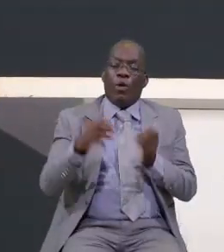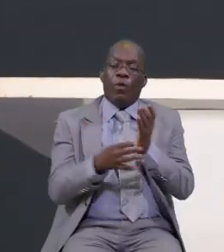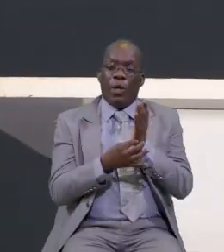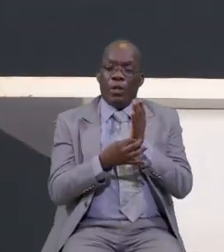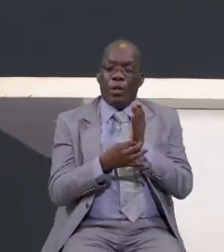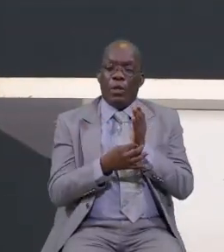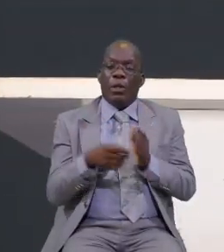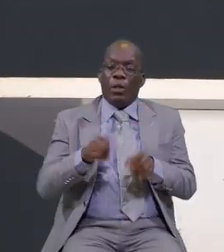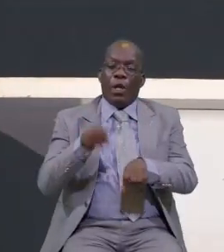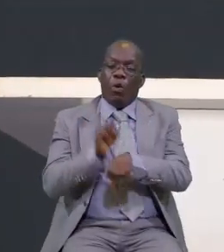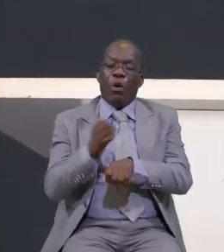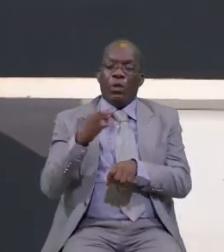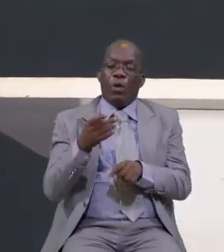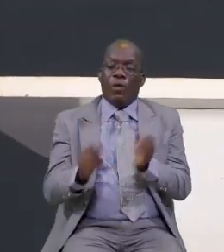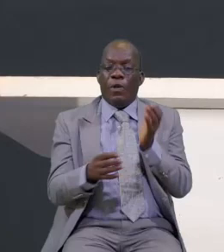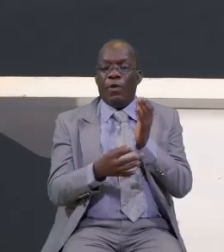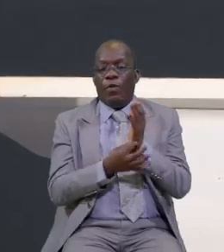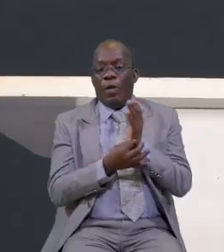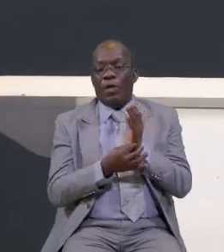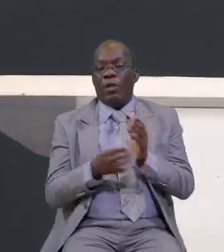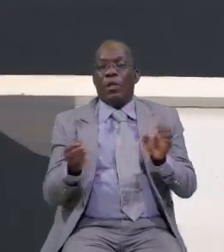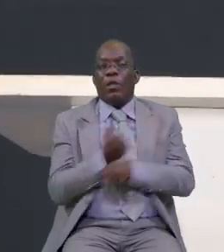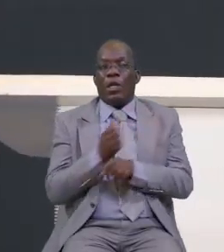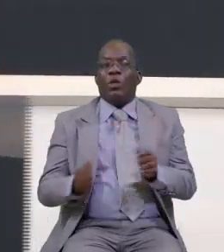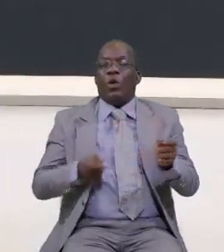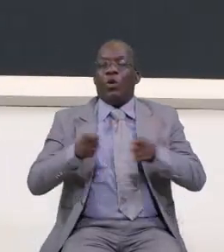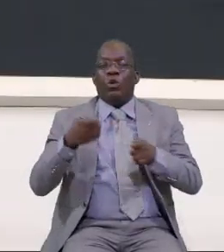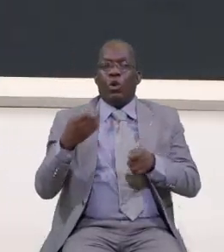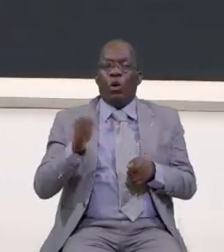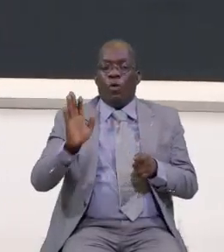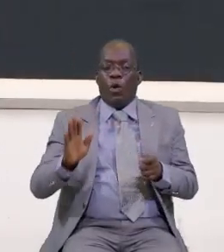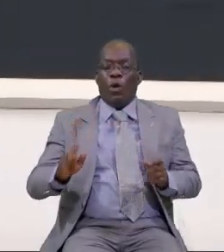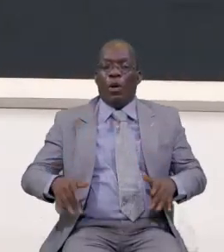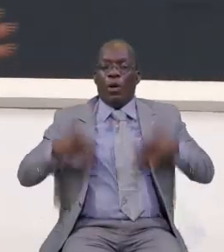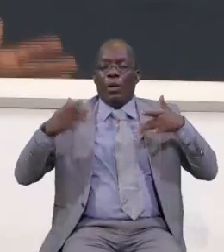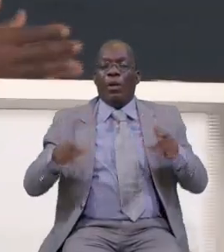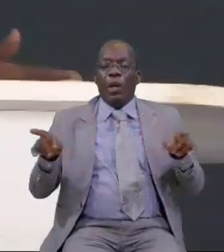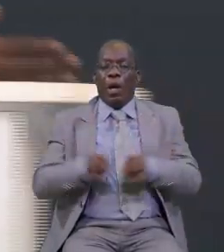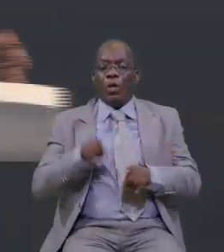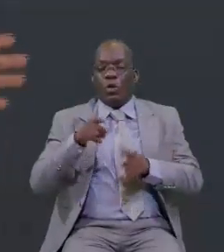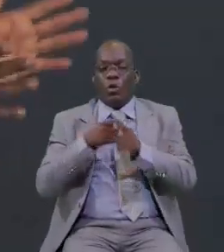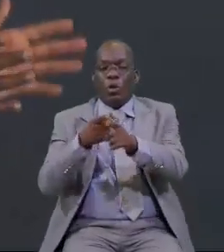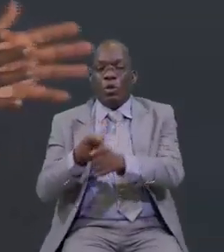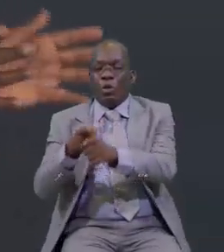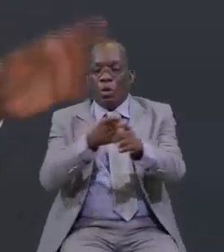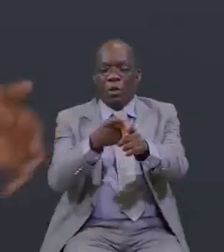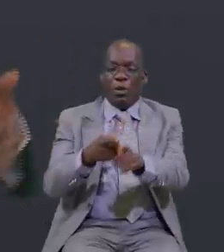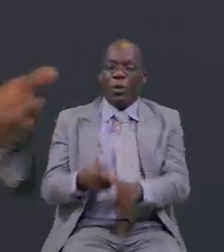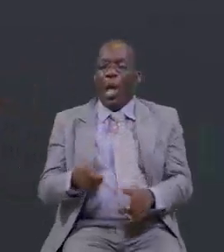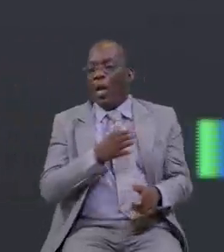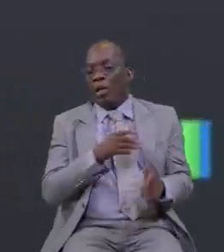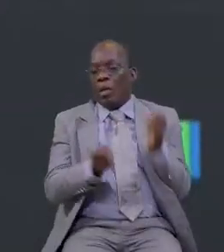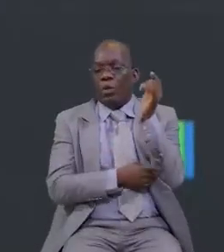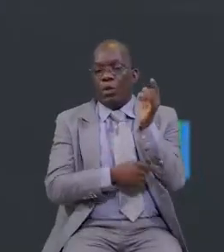they take the better part of your life. That as you're running and running and running, temptation to the flesh comes,